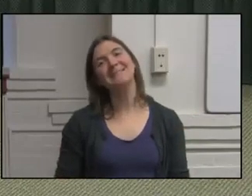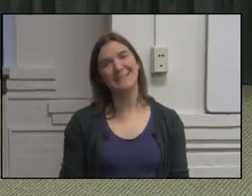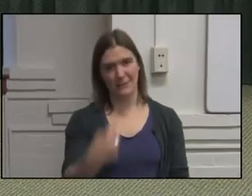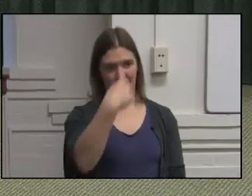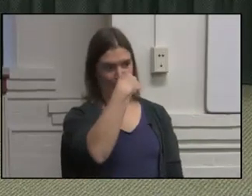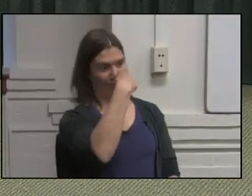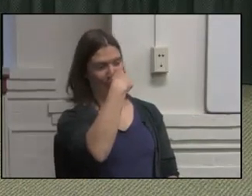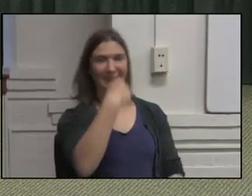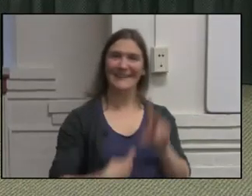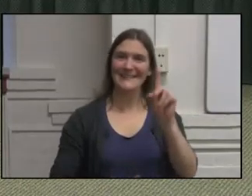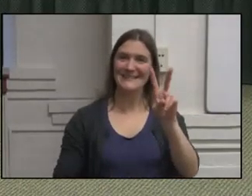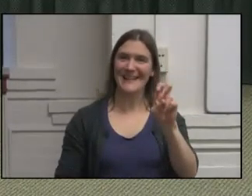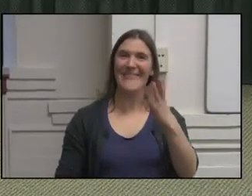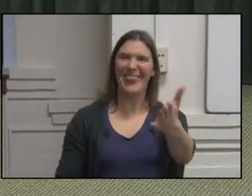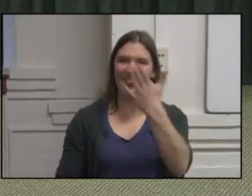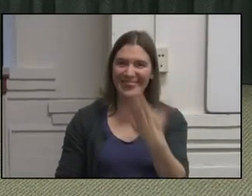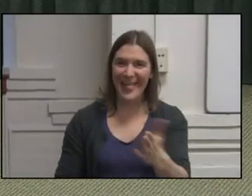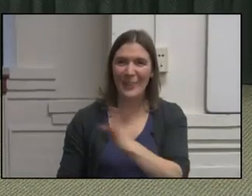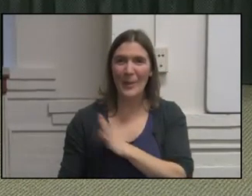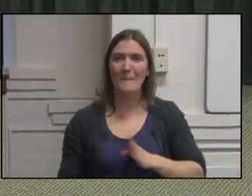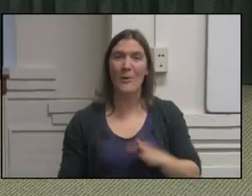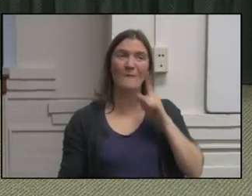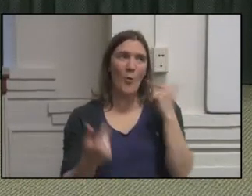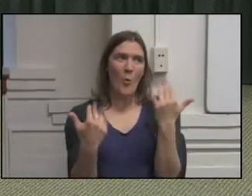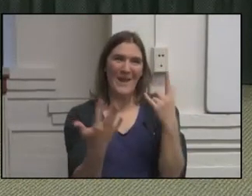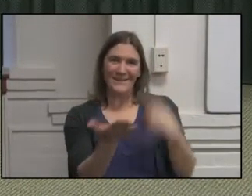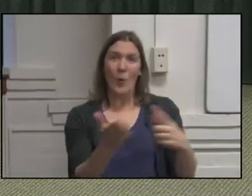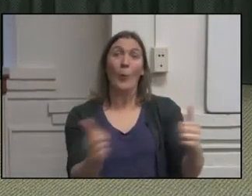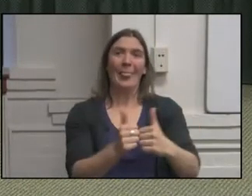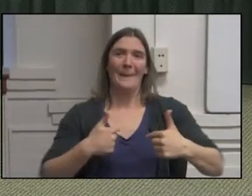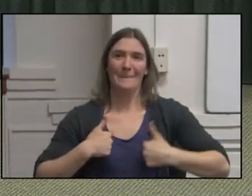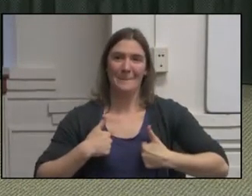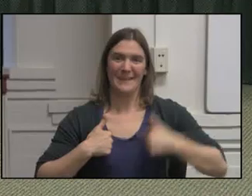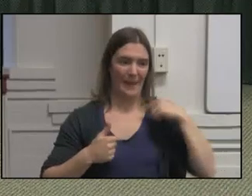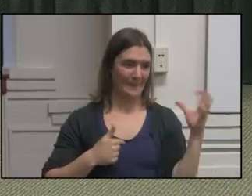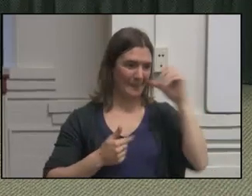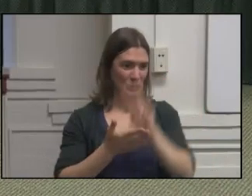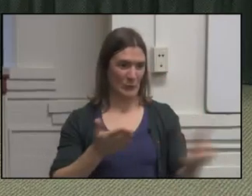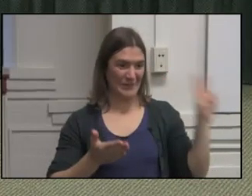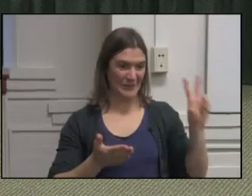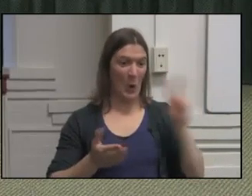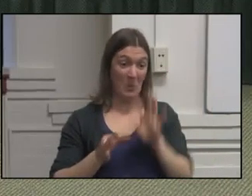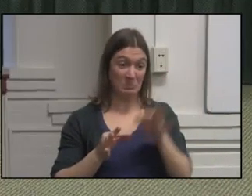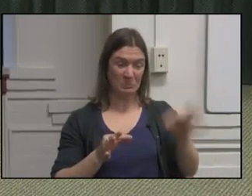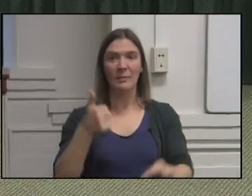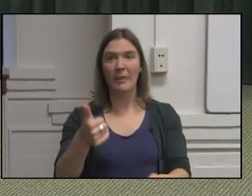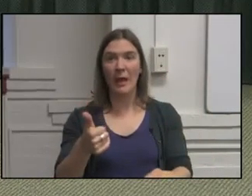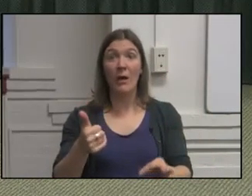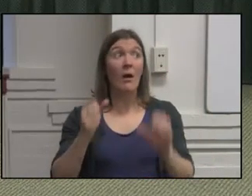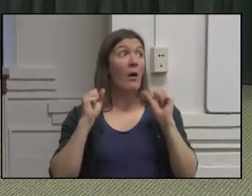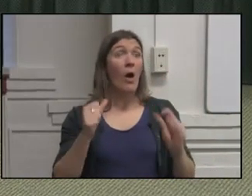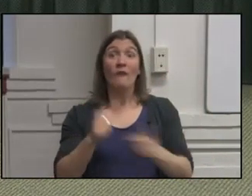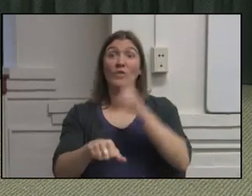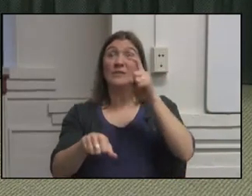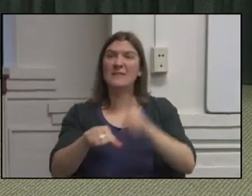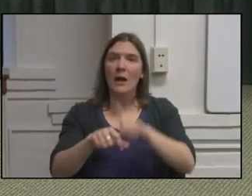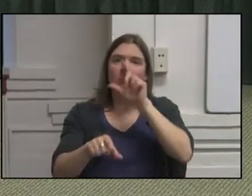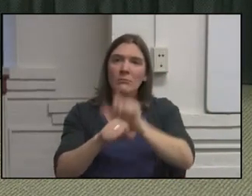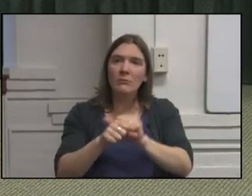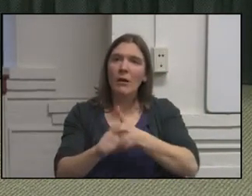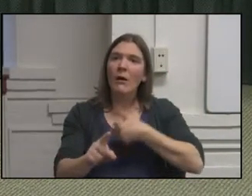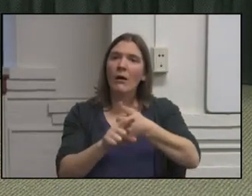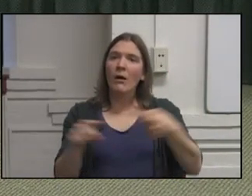First of all, thank the rest of the board for postponing this for 2 weeks. For the first time in 6 years, there was conflict between school